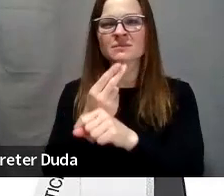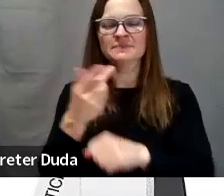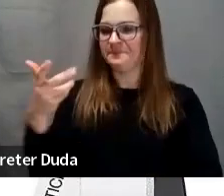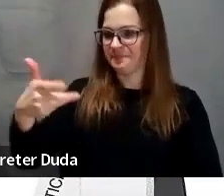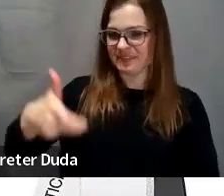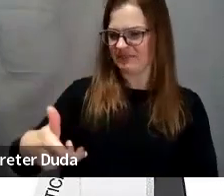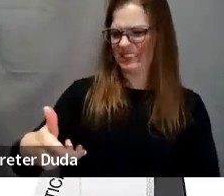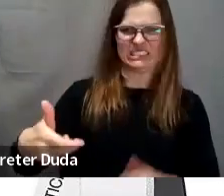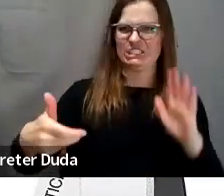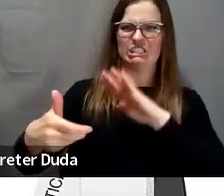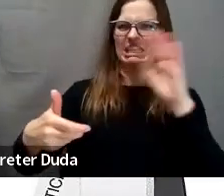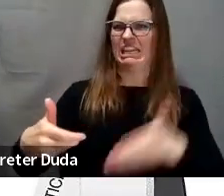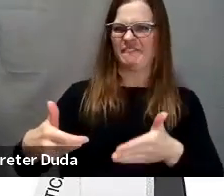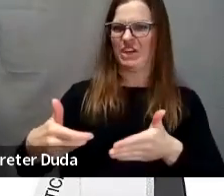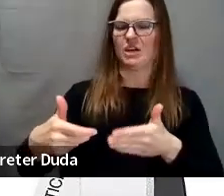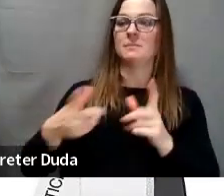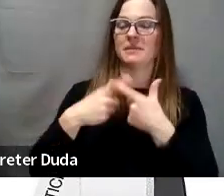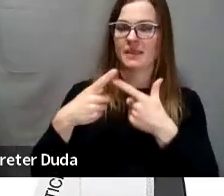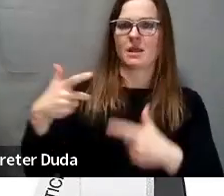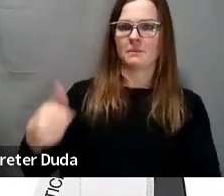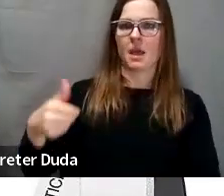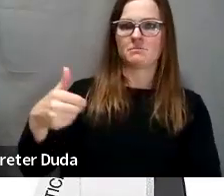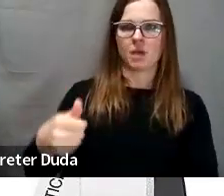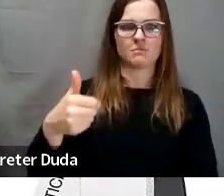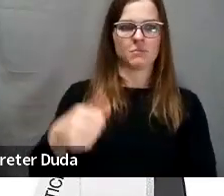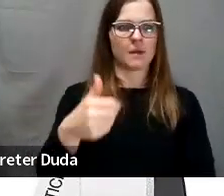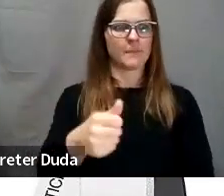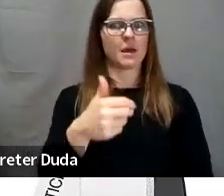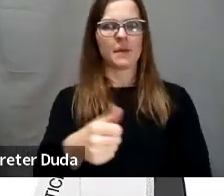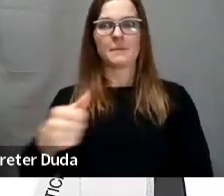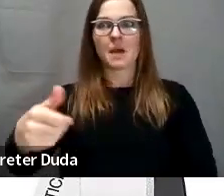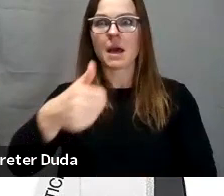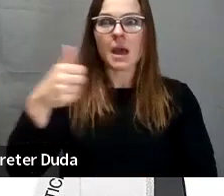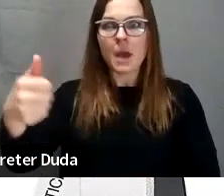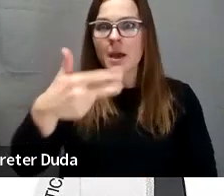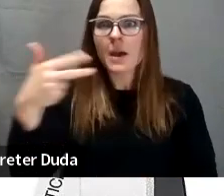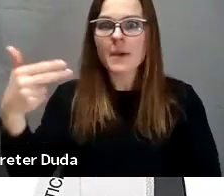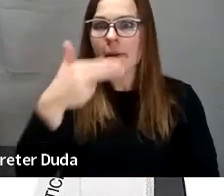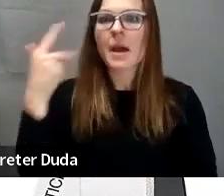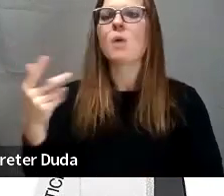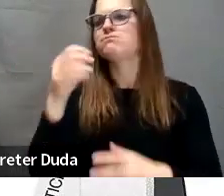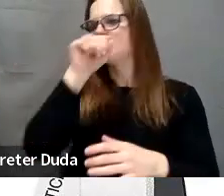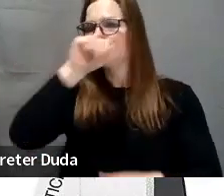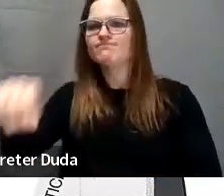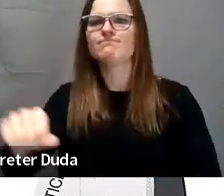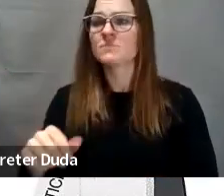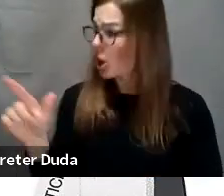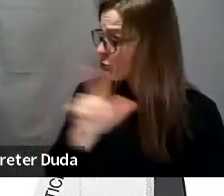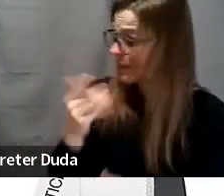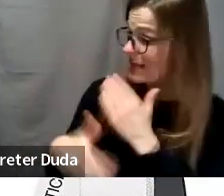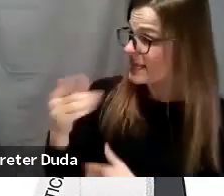I could never use this. But then like after I started like clipping a few things, I was like, this is the best thing ever. Yeah, Are you left-handed,